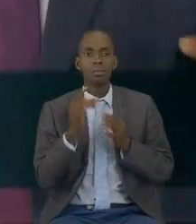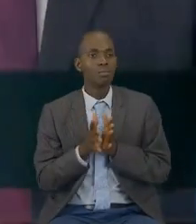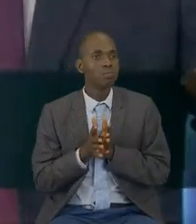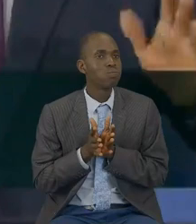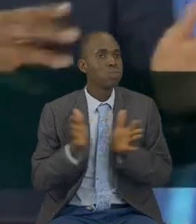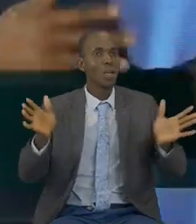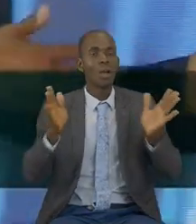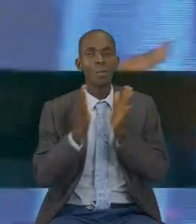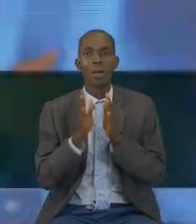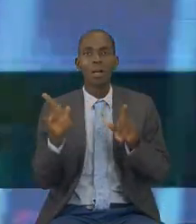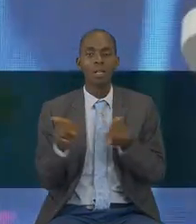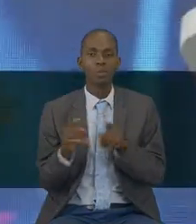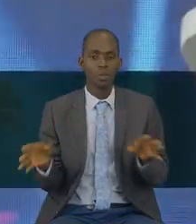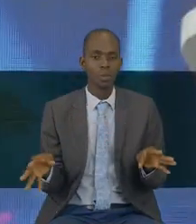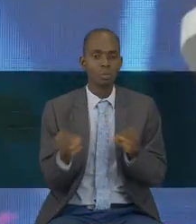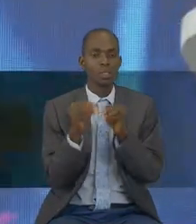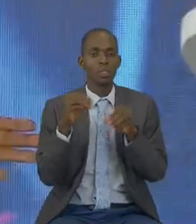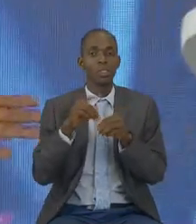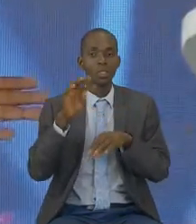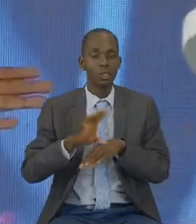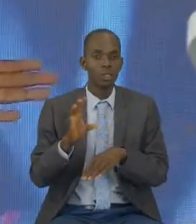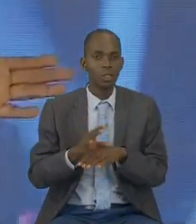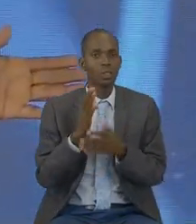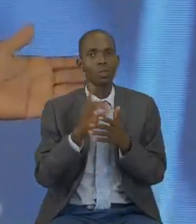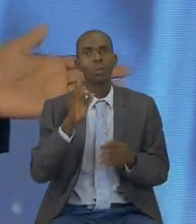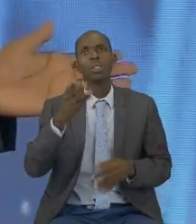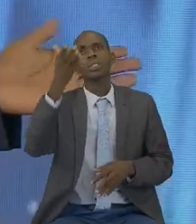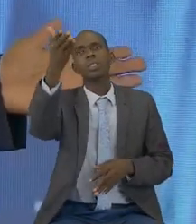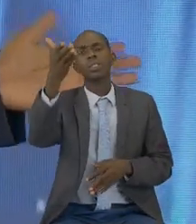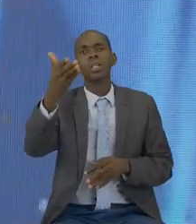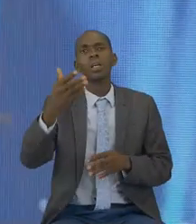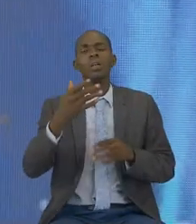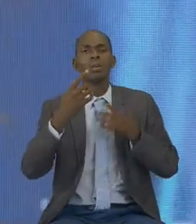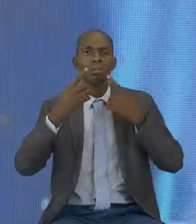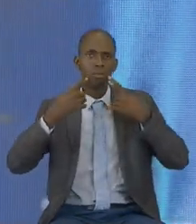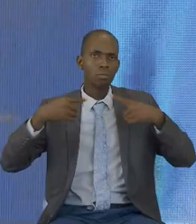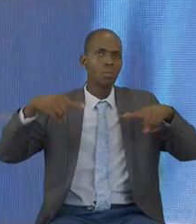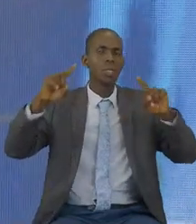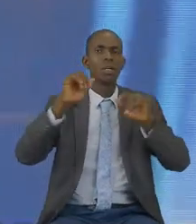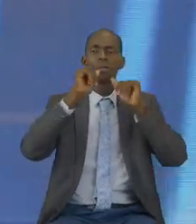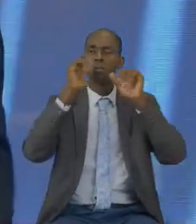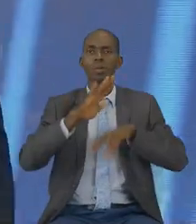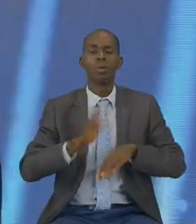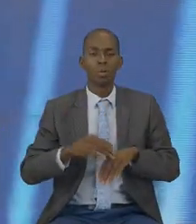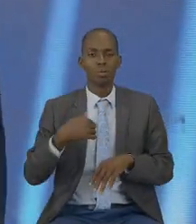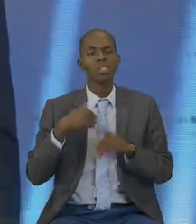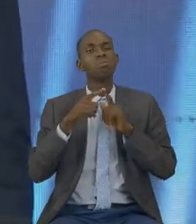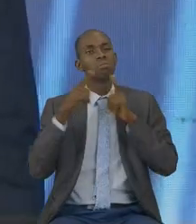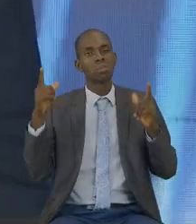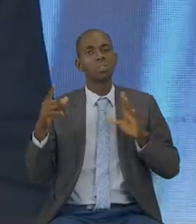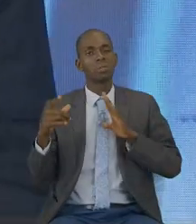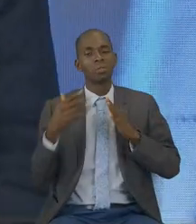gather together, somebody standing there, pronounce a blessing on me. Great.